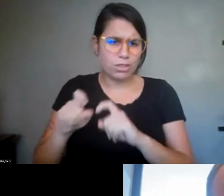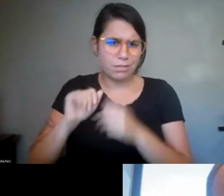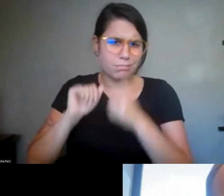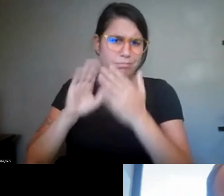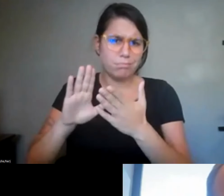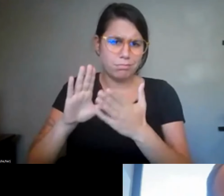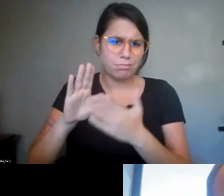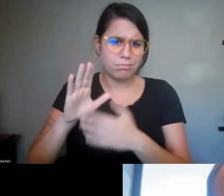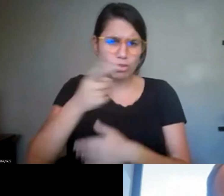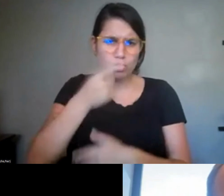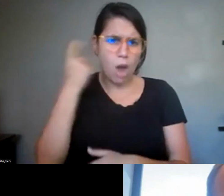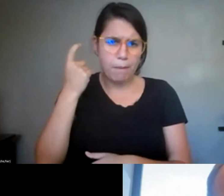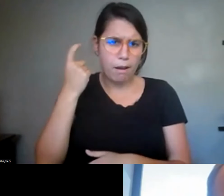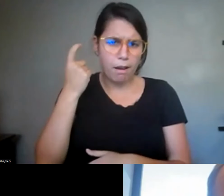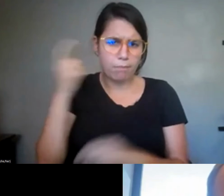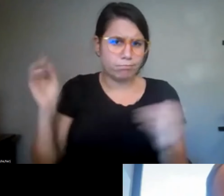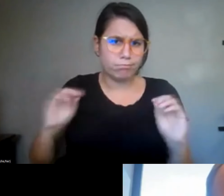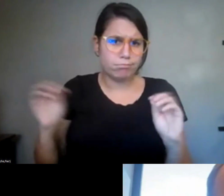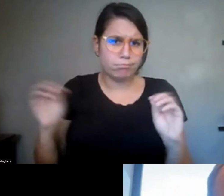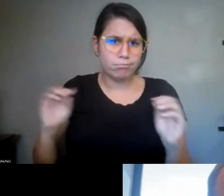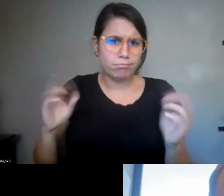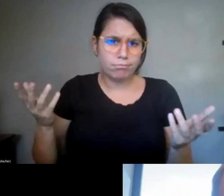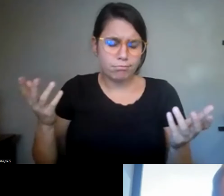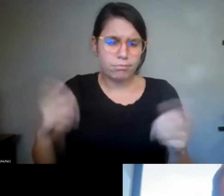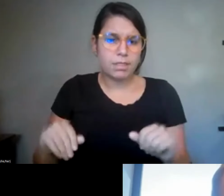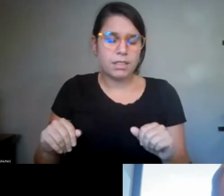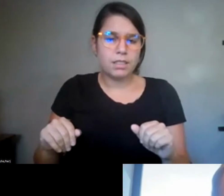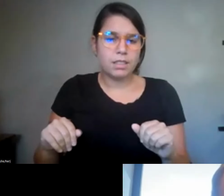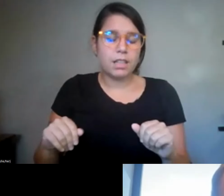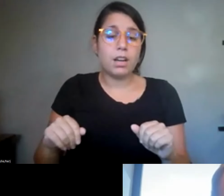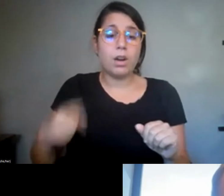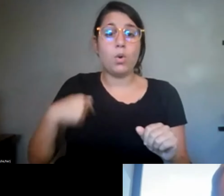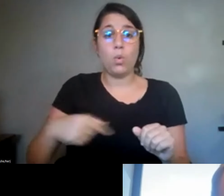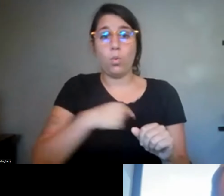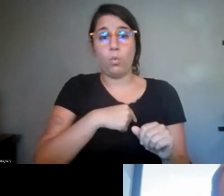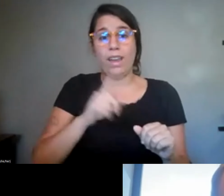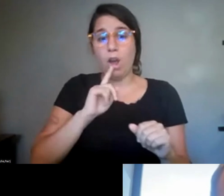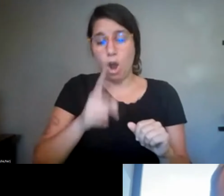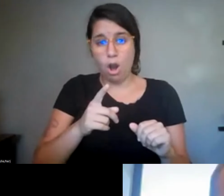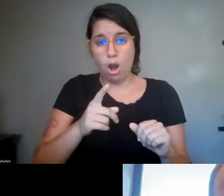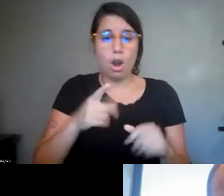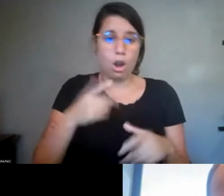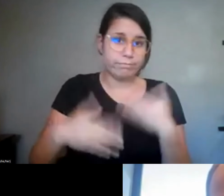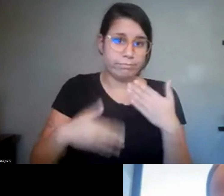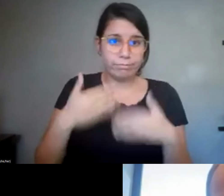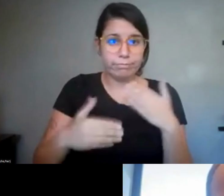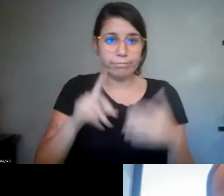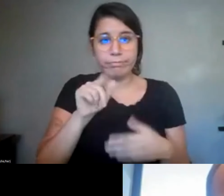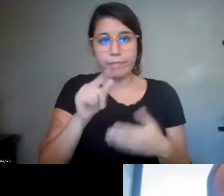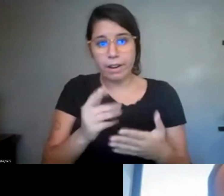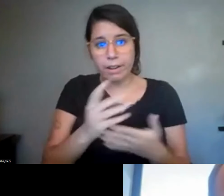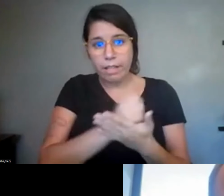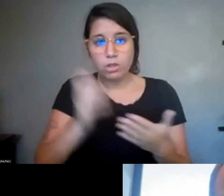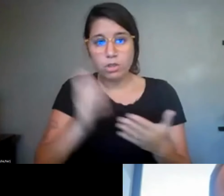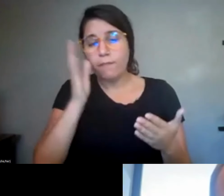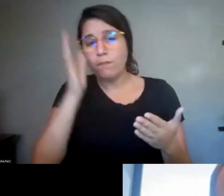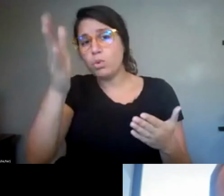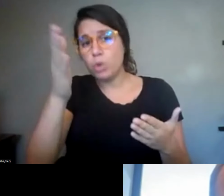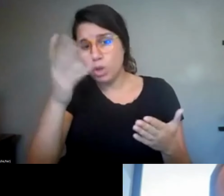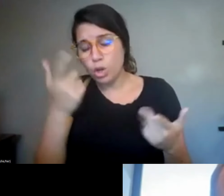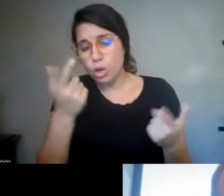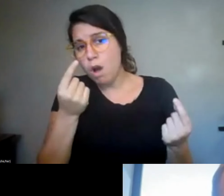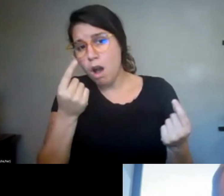experiences with trauma. And as we're rounding out what our own data collection in the future might look like, I do